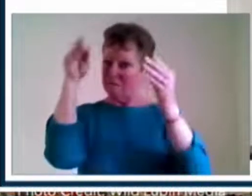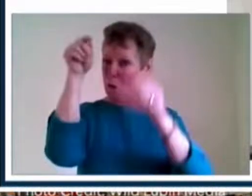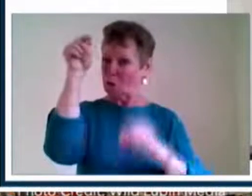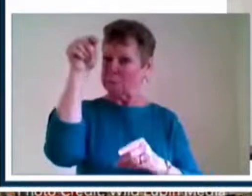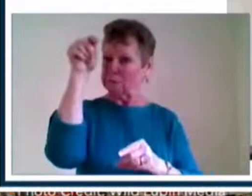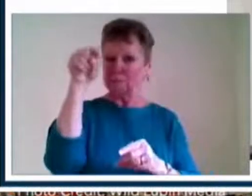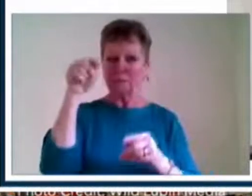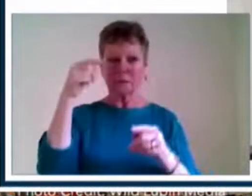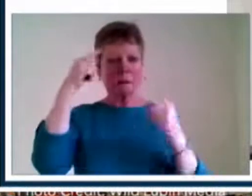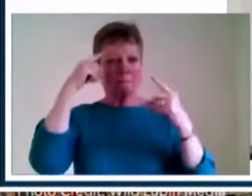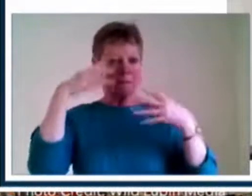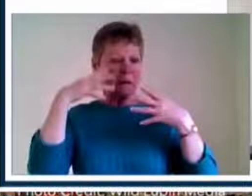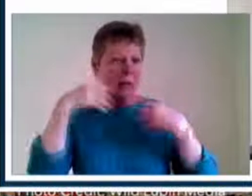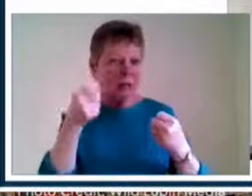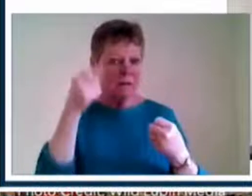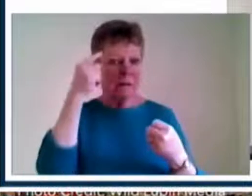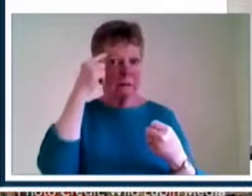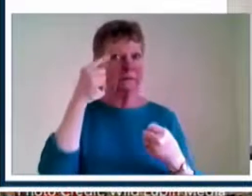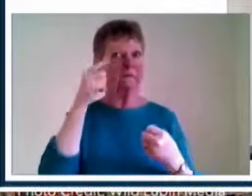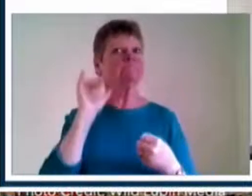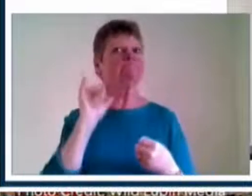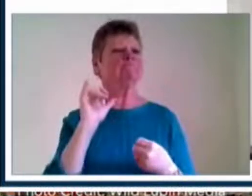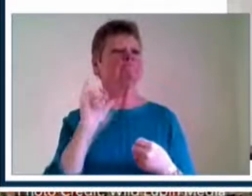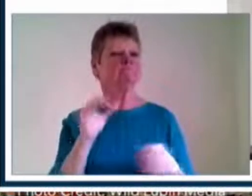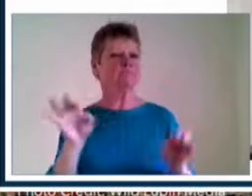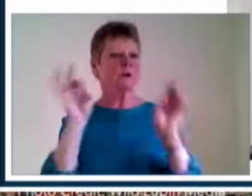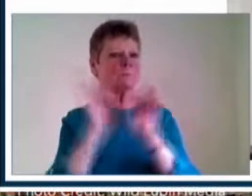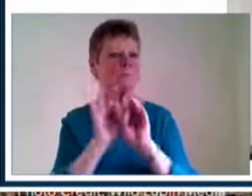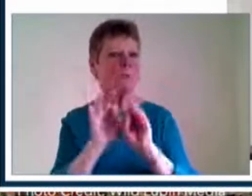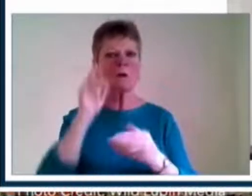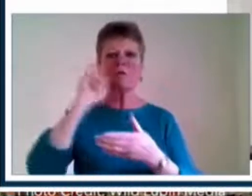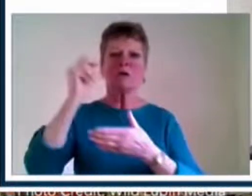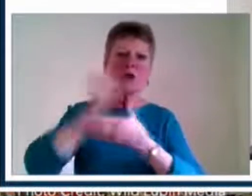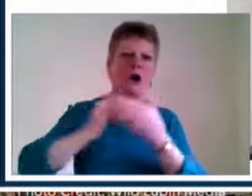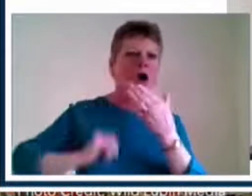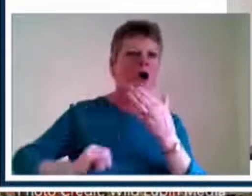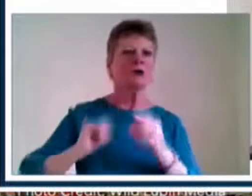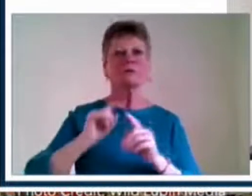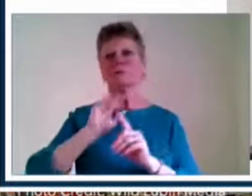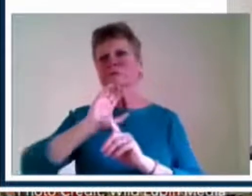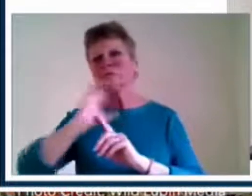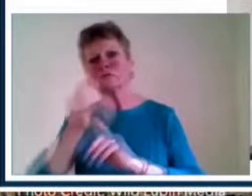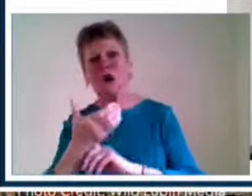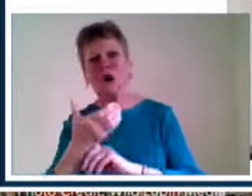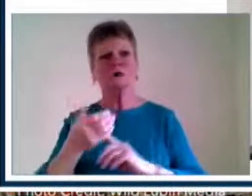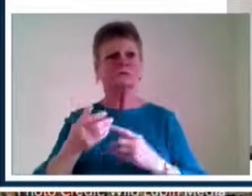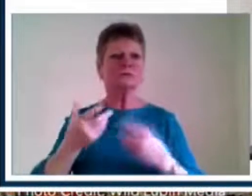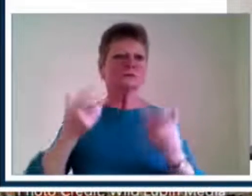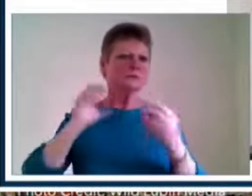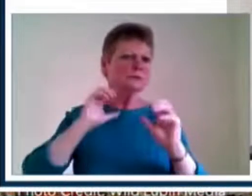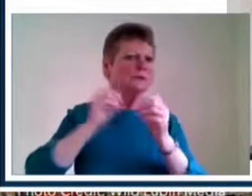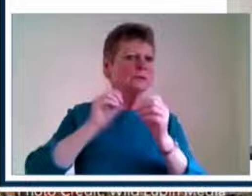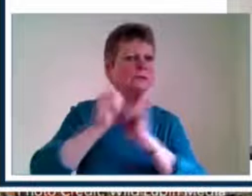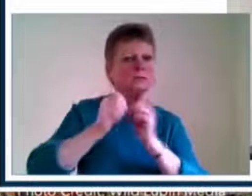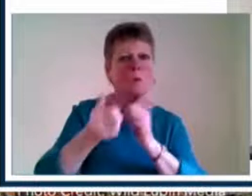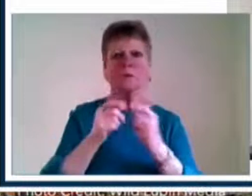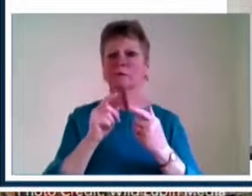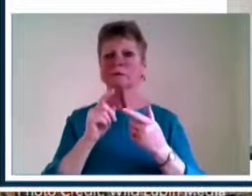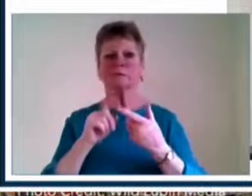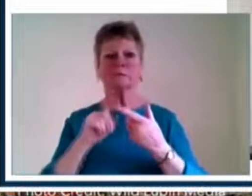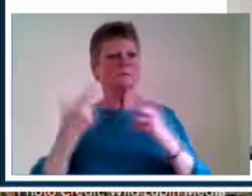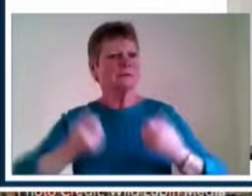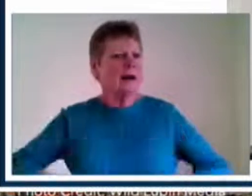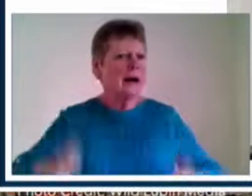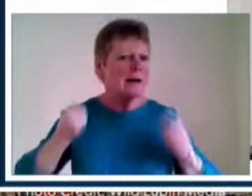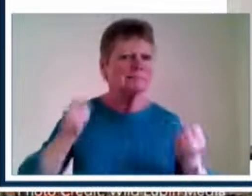that we acknowledge the importance of arts, culture, sports, and physical activity, particularly for our youth. And it's important that we